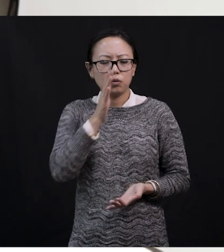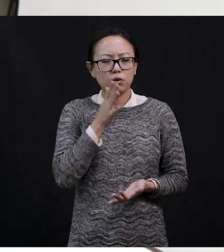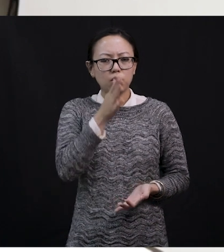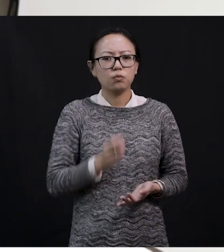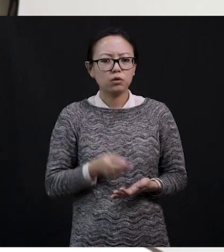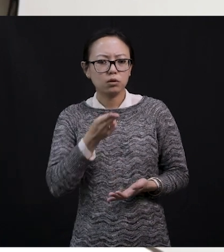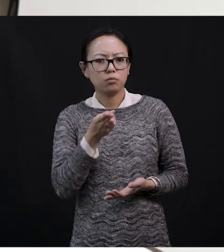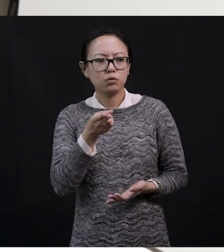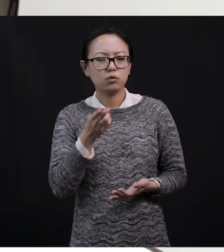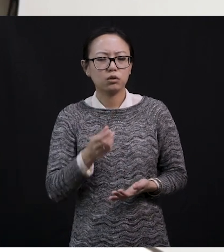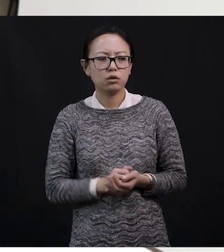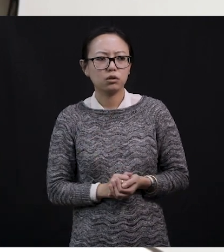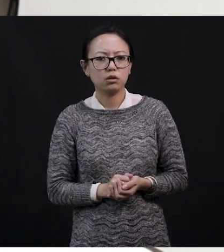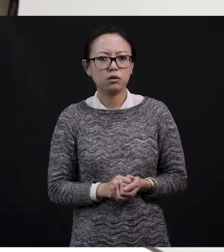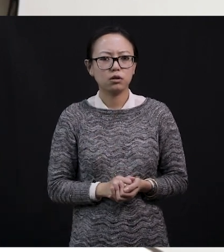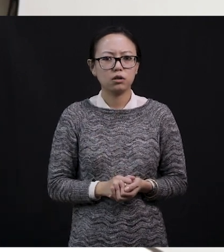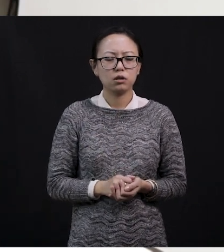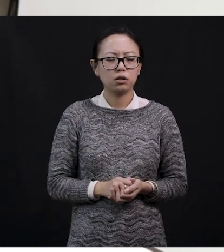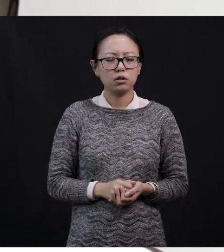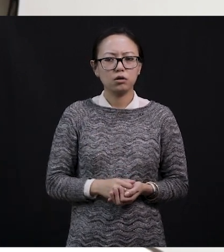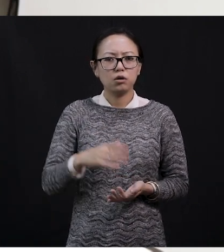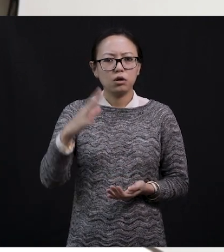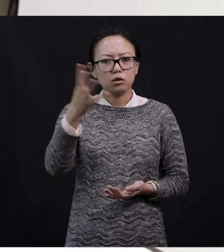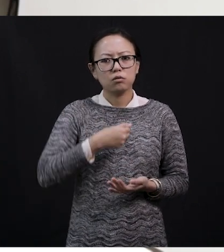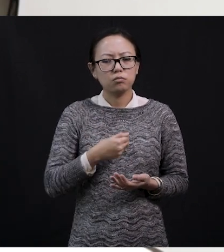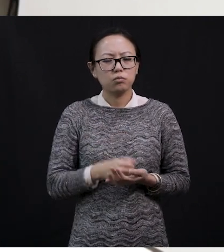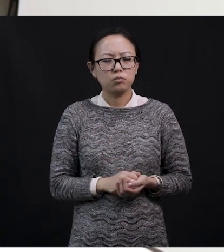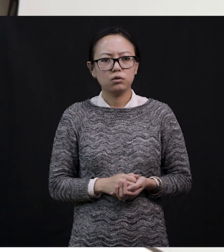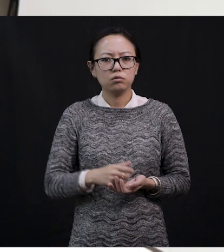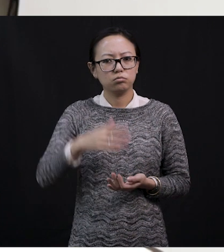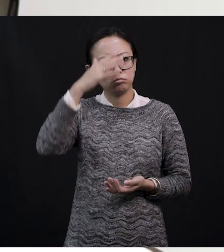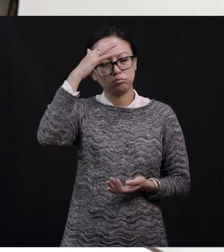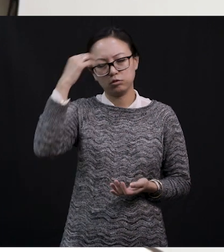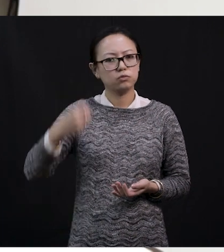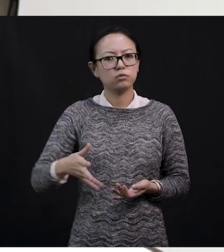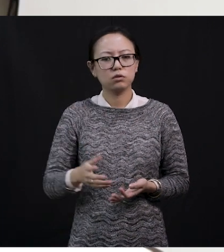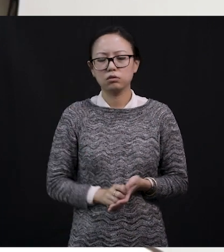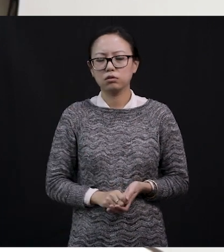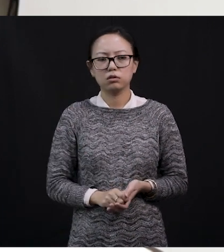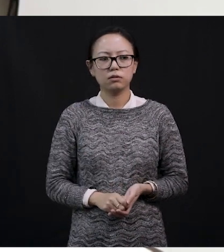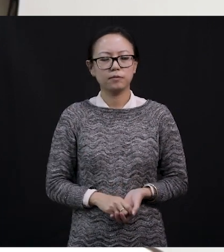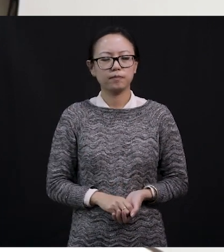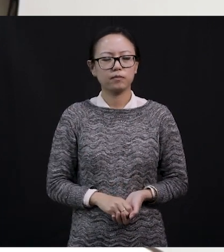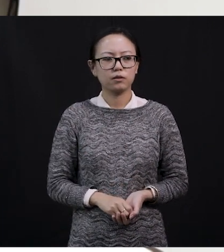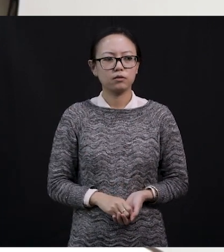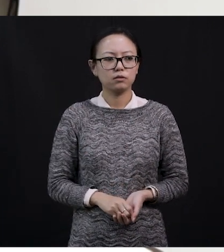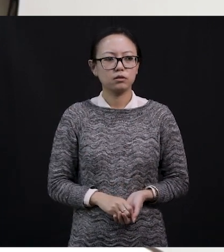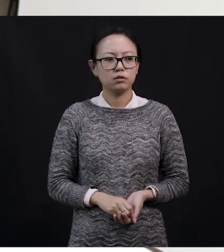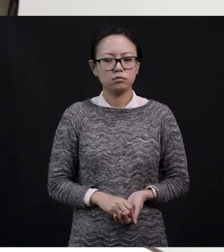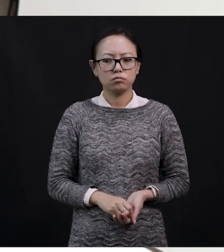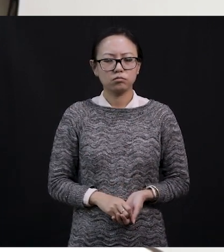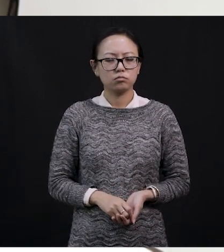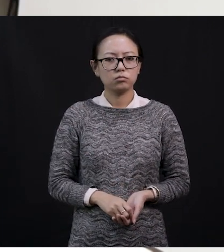for Ranchi for Bipin Babu, and that also Bipin Babu did not remember. And besides this, he has done